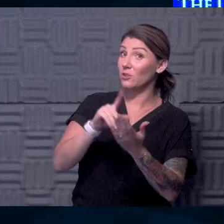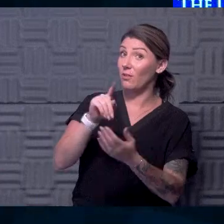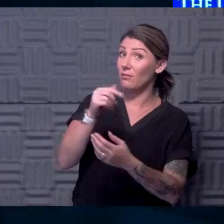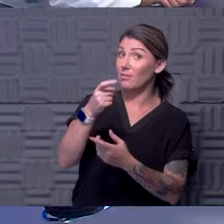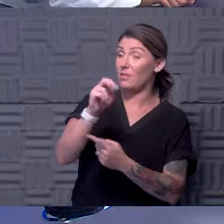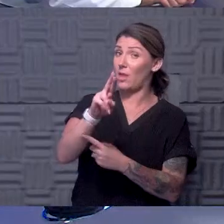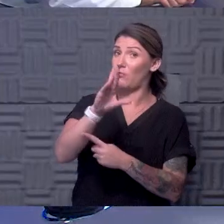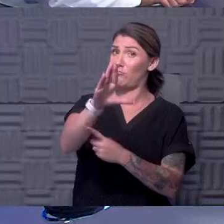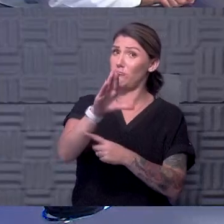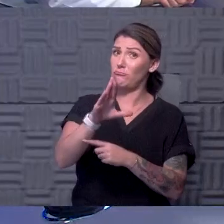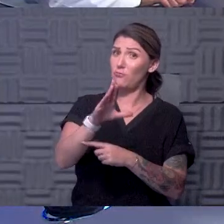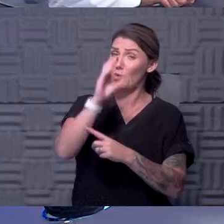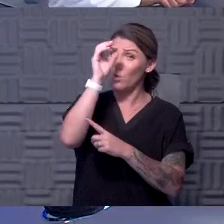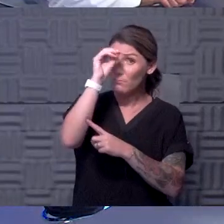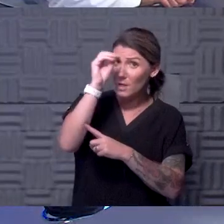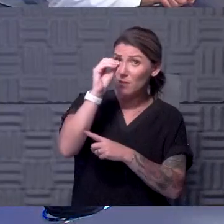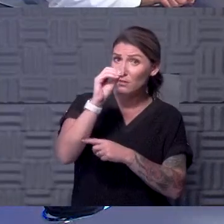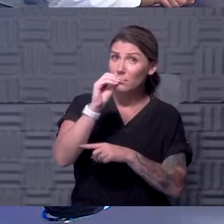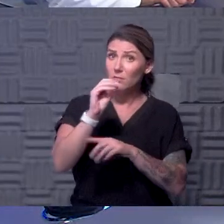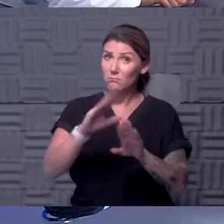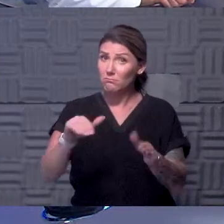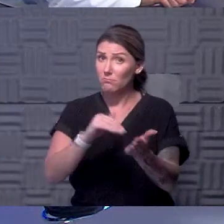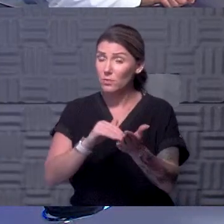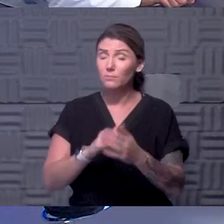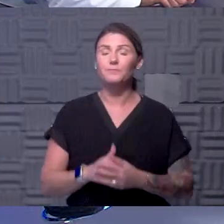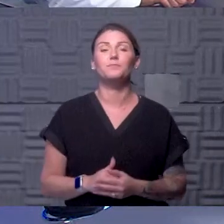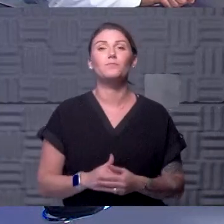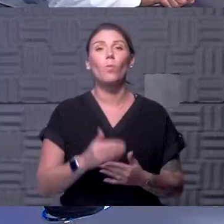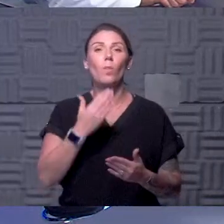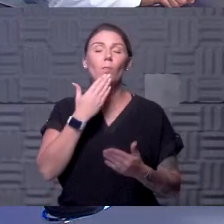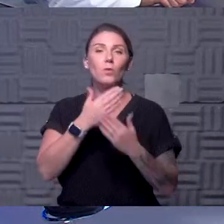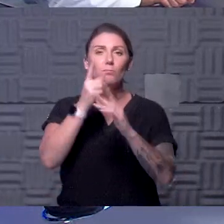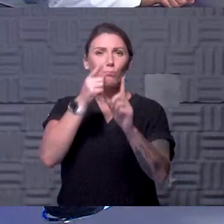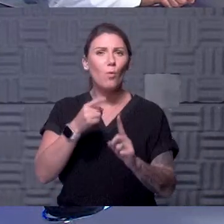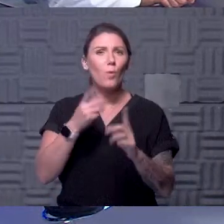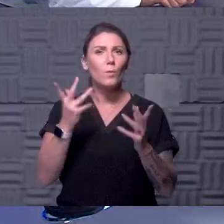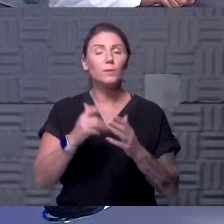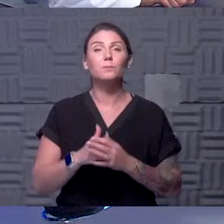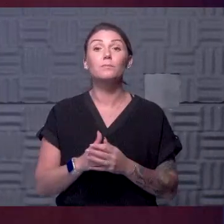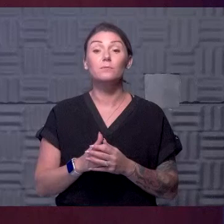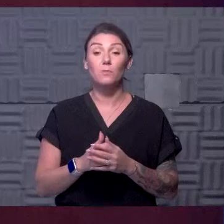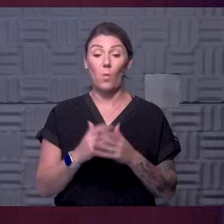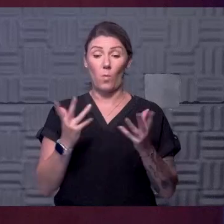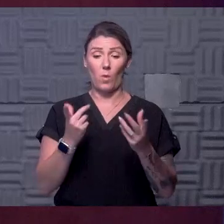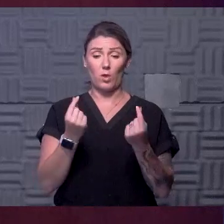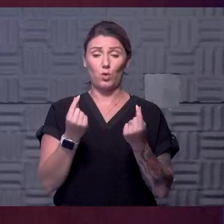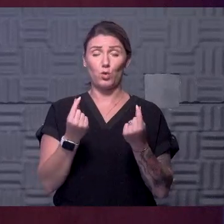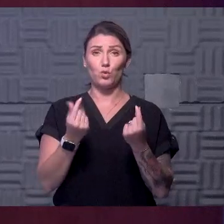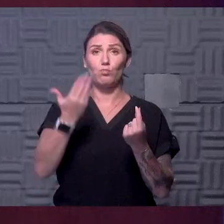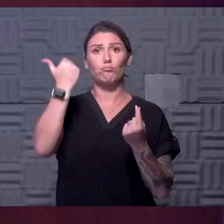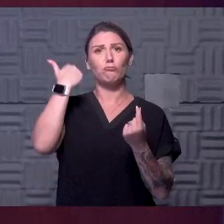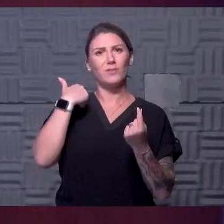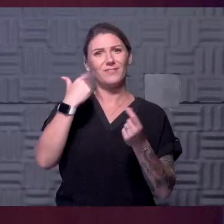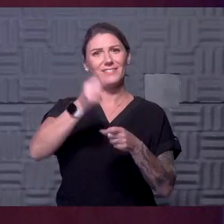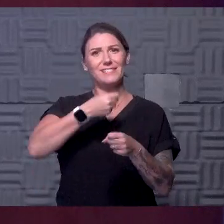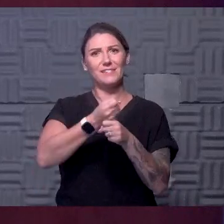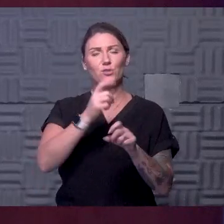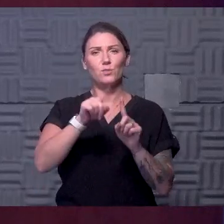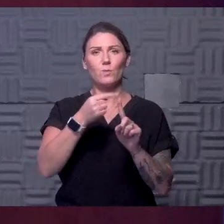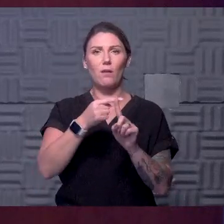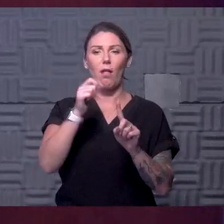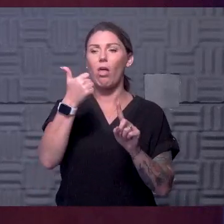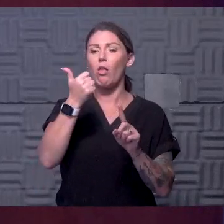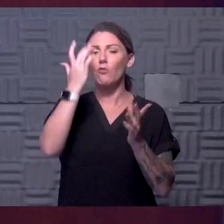pediatrician. Good points on this are that, again, what would we have done in previous years when lots of other